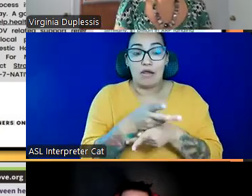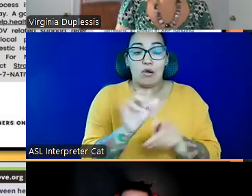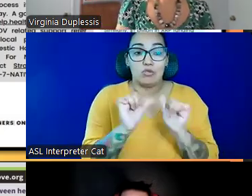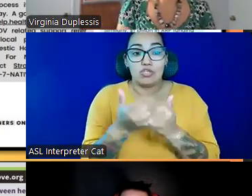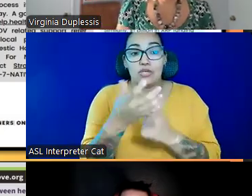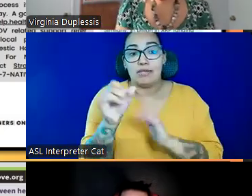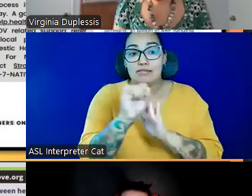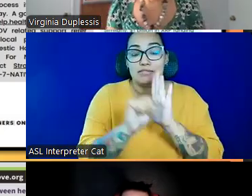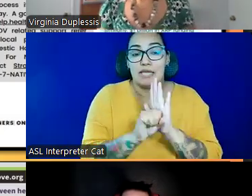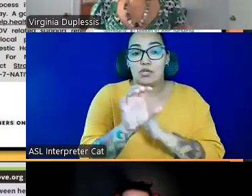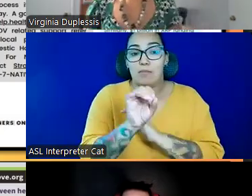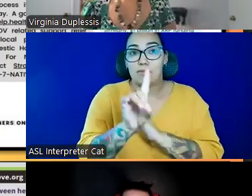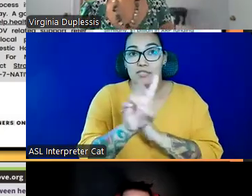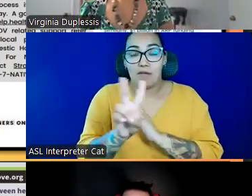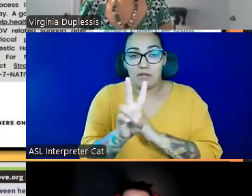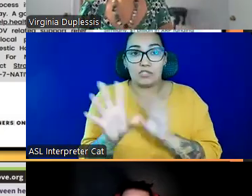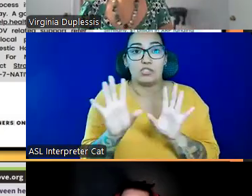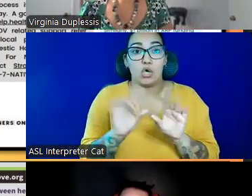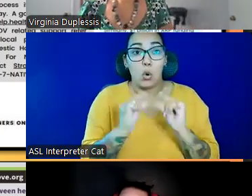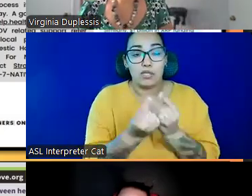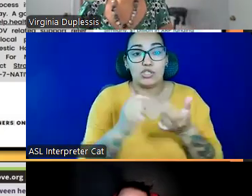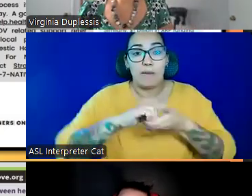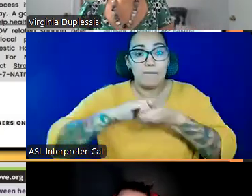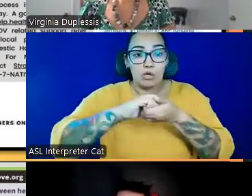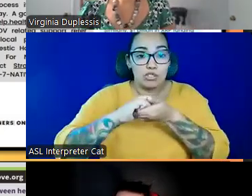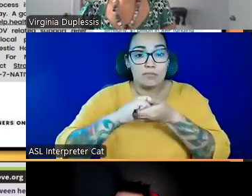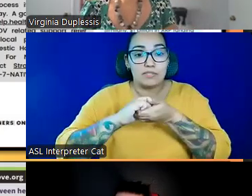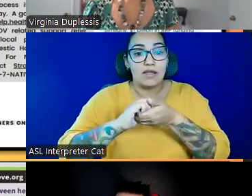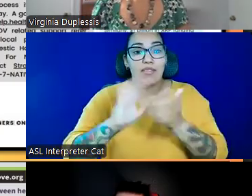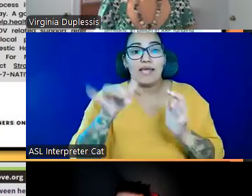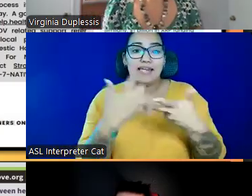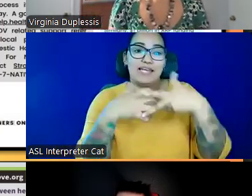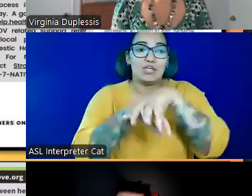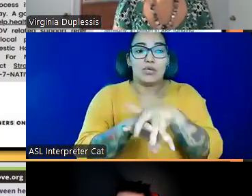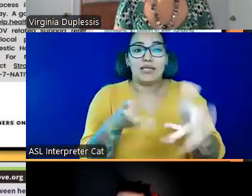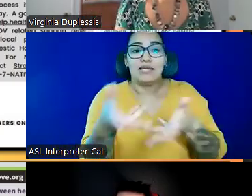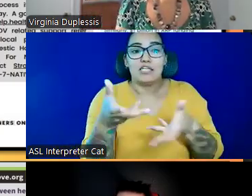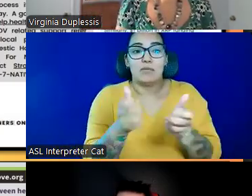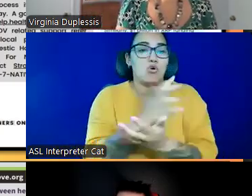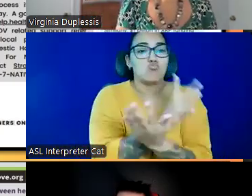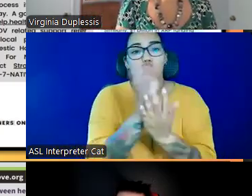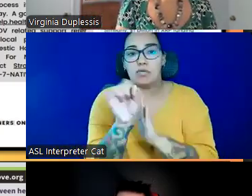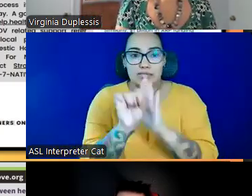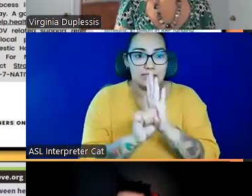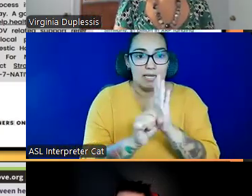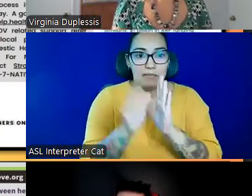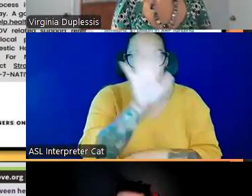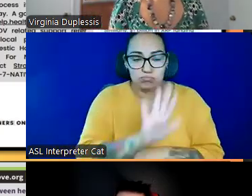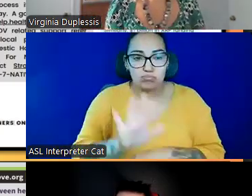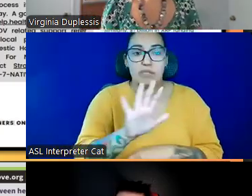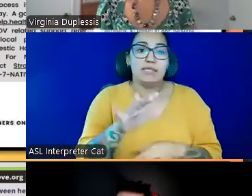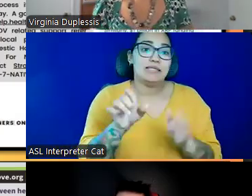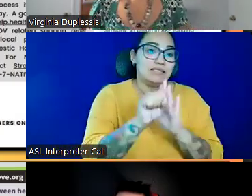state domestic violence coalition partnerships is that there is an integrated engagement across the state. State and